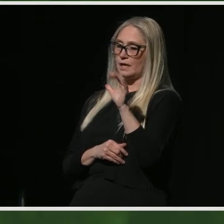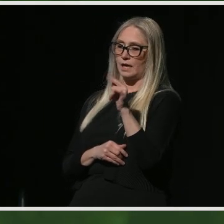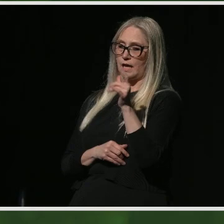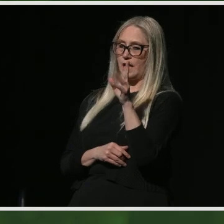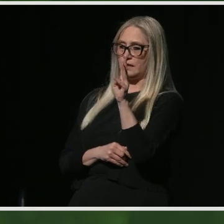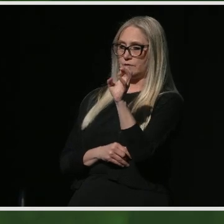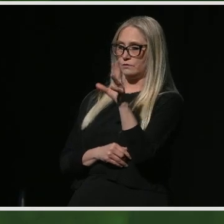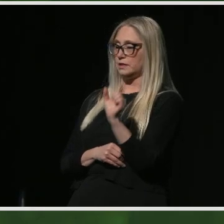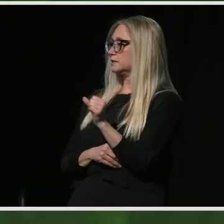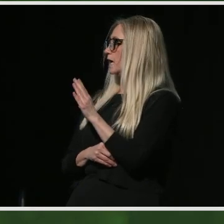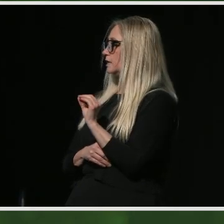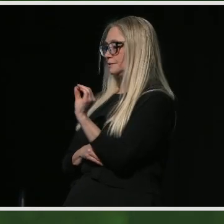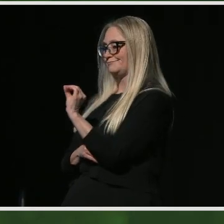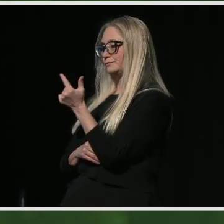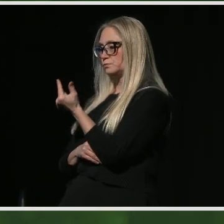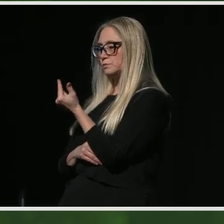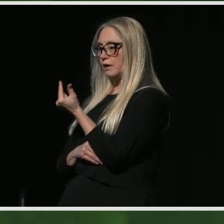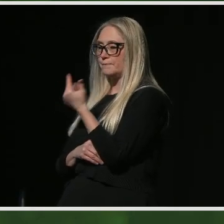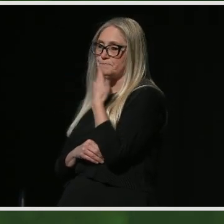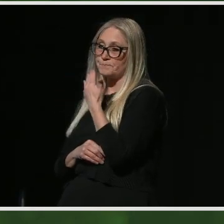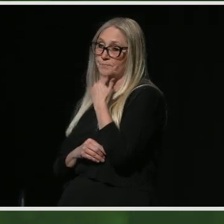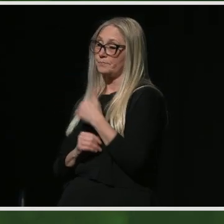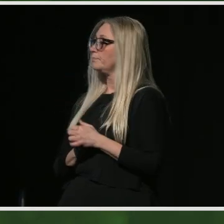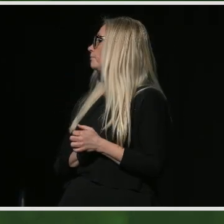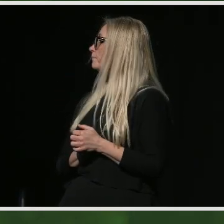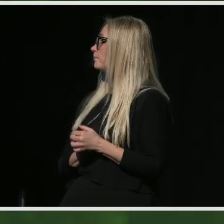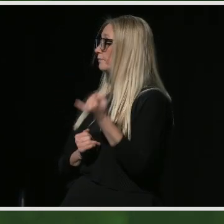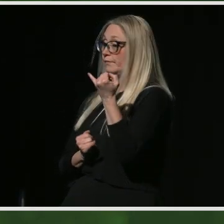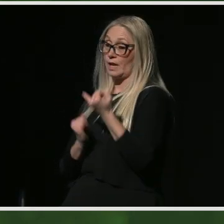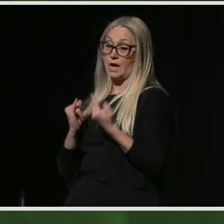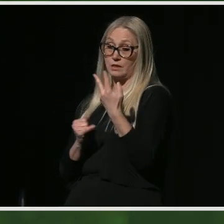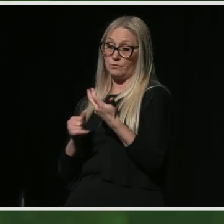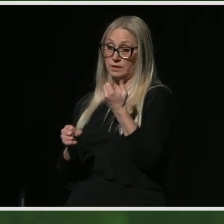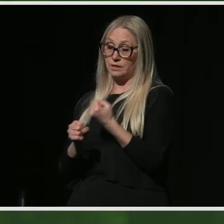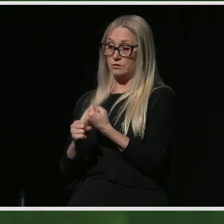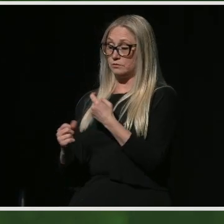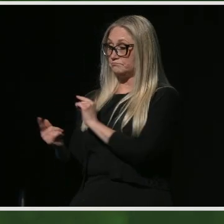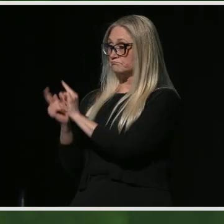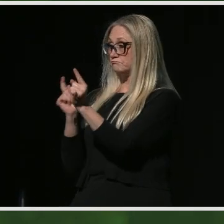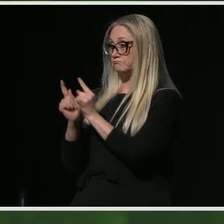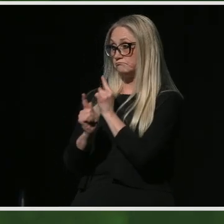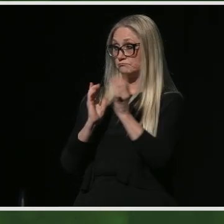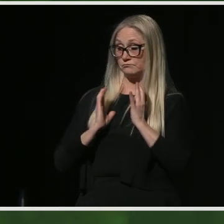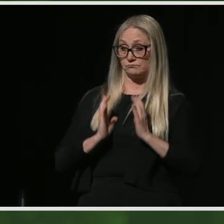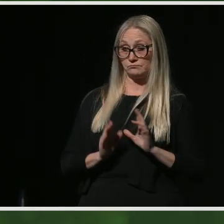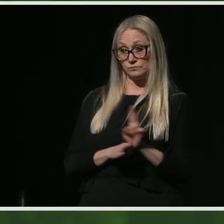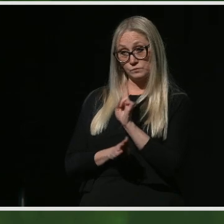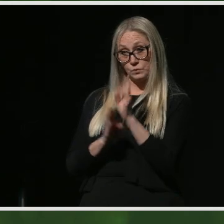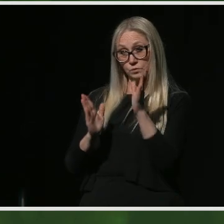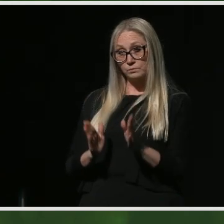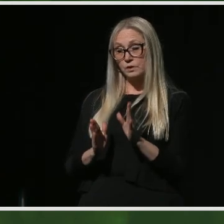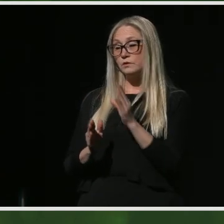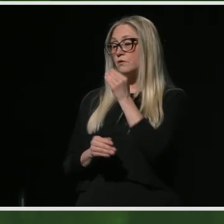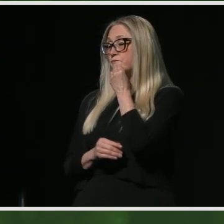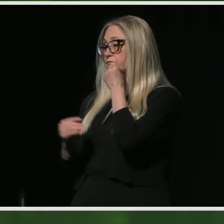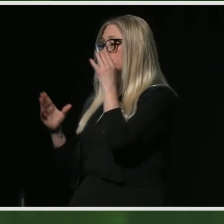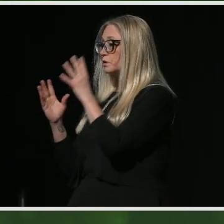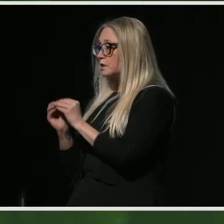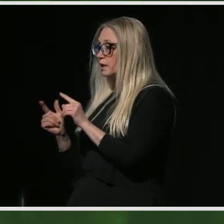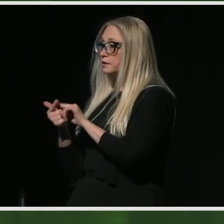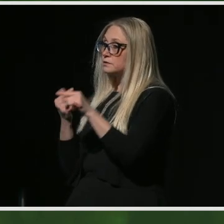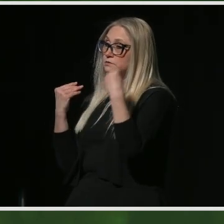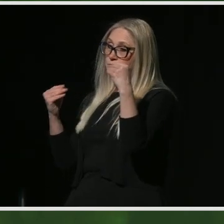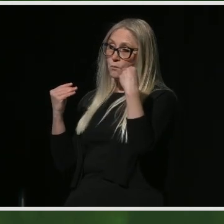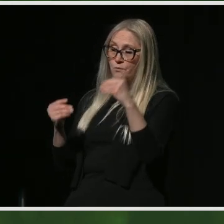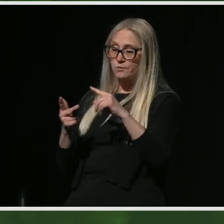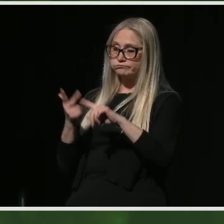Over the past 3 years, we have met our consumer at grocery stores, at food conventions, at social media events all across